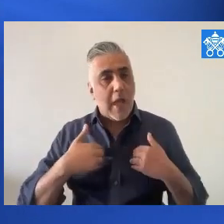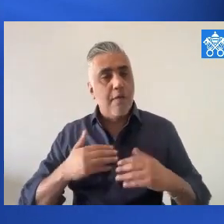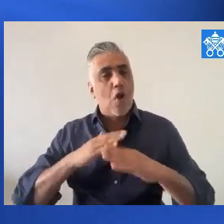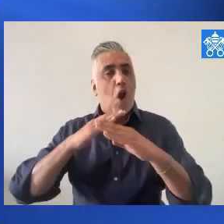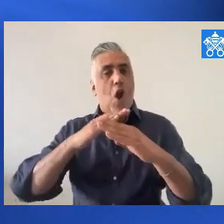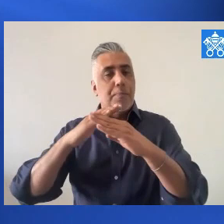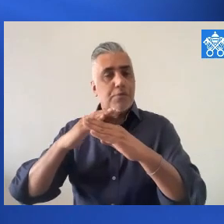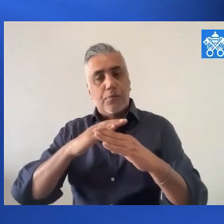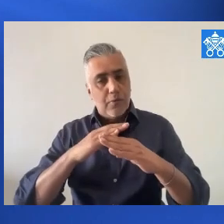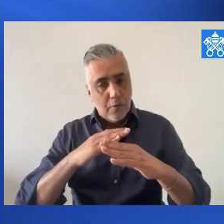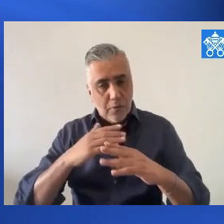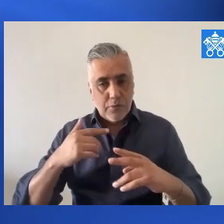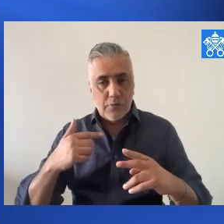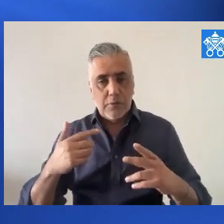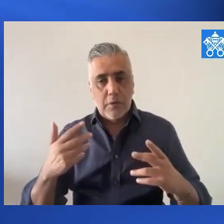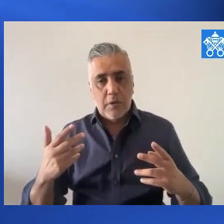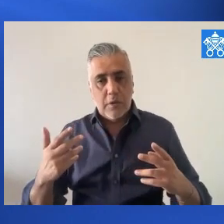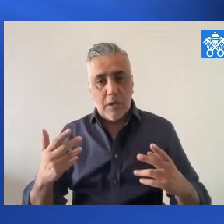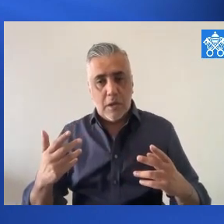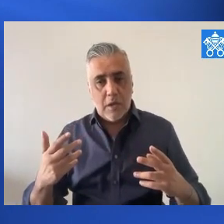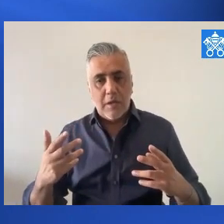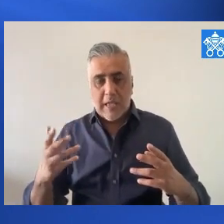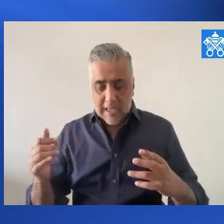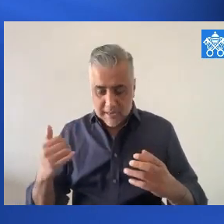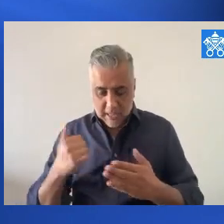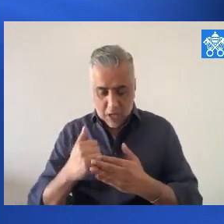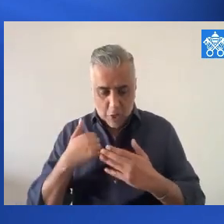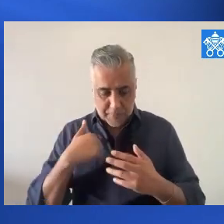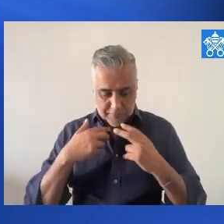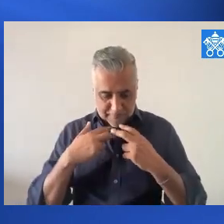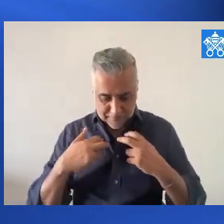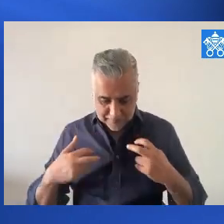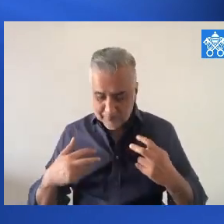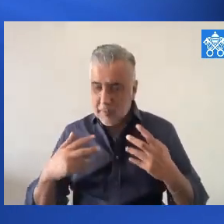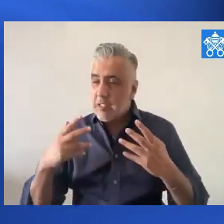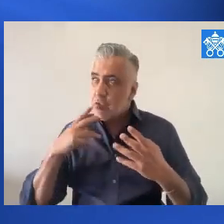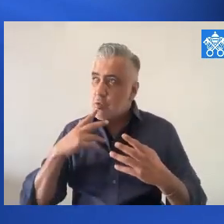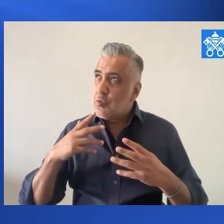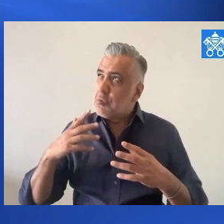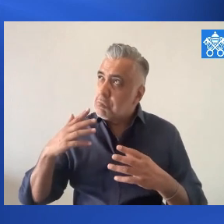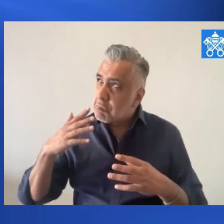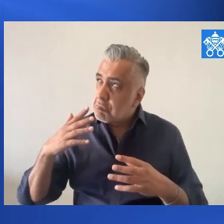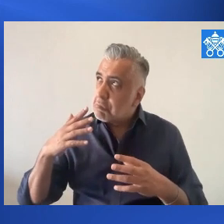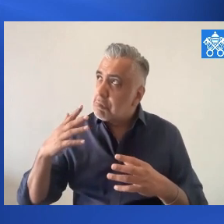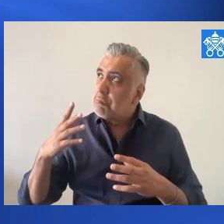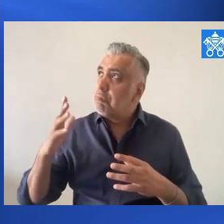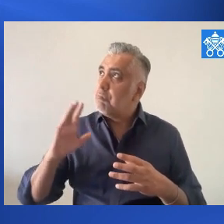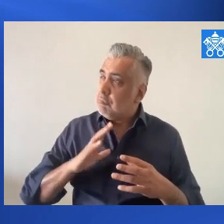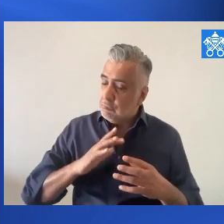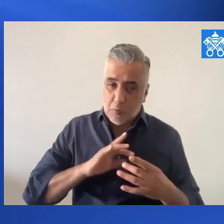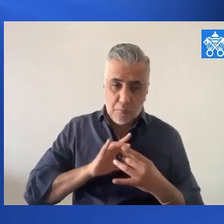out. The obstacles, like the helps and aids to deciding for the Lord,